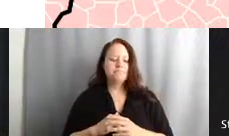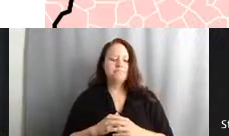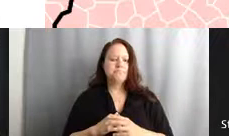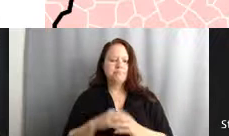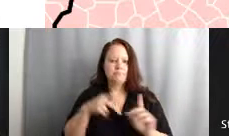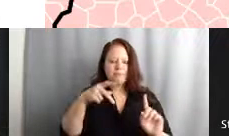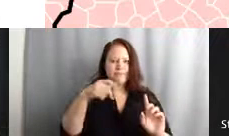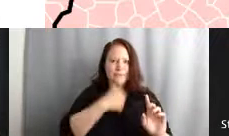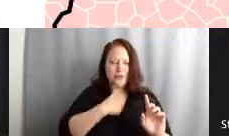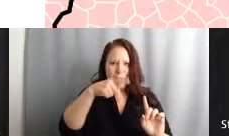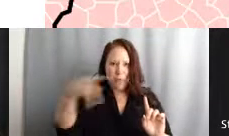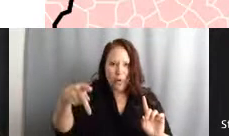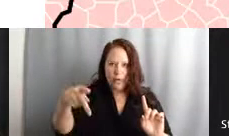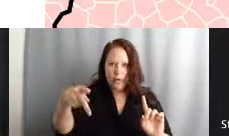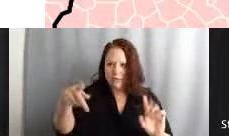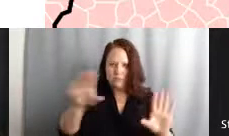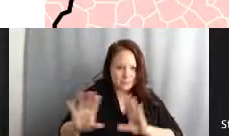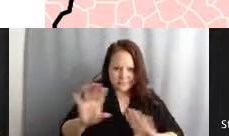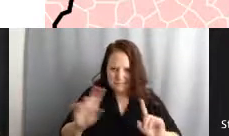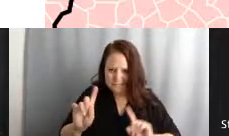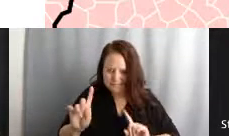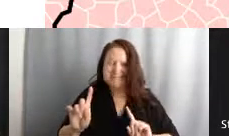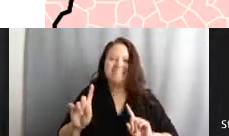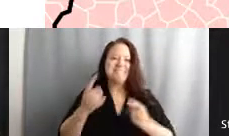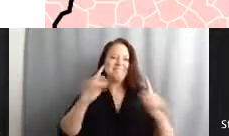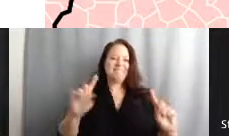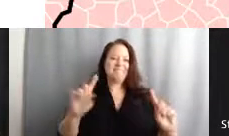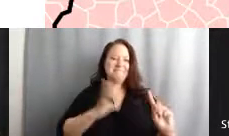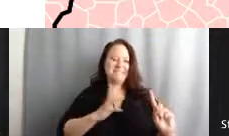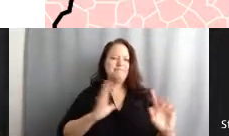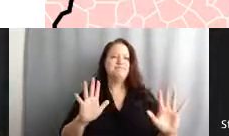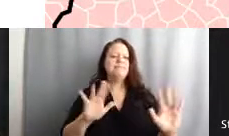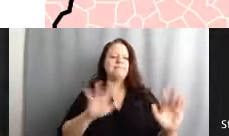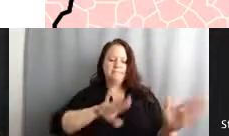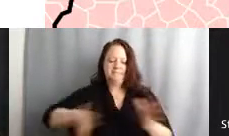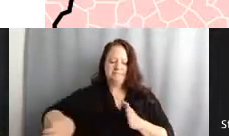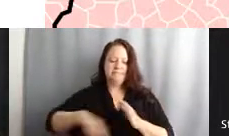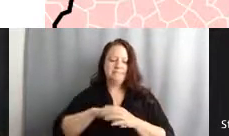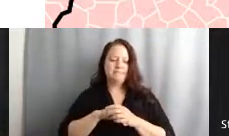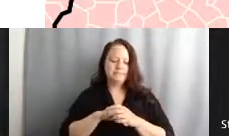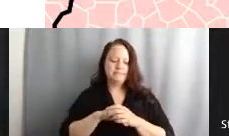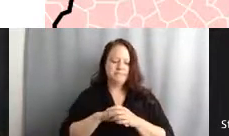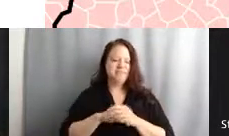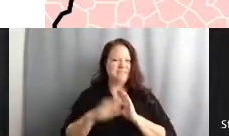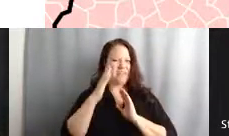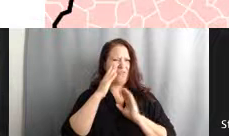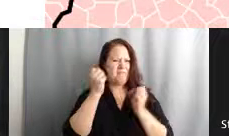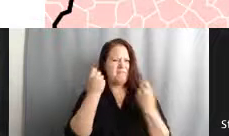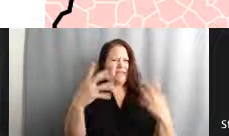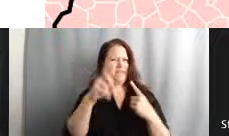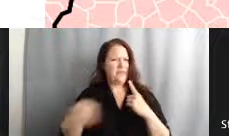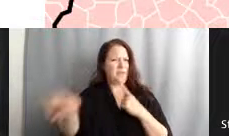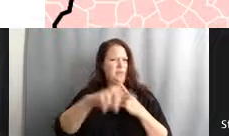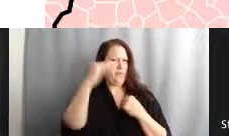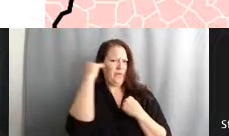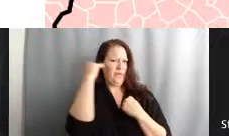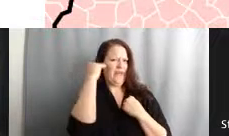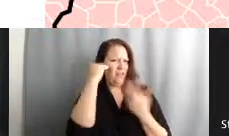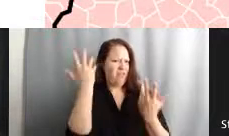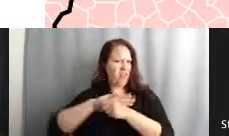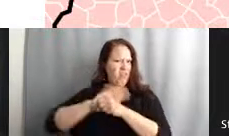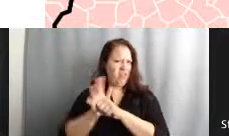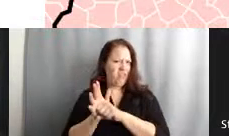PowerPoint keeps hiding on me. There we go. So I know many of you are aware of that. And as